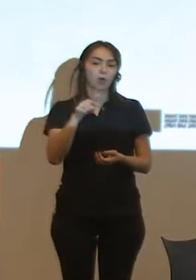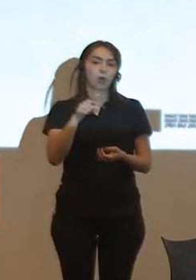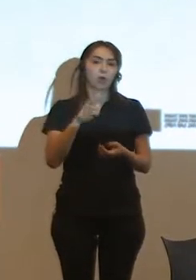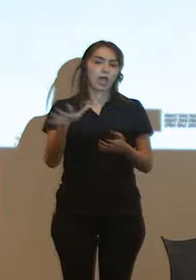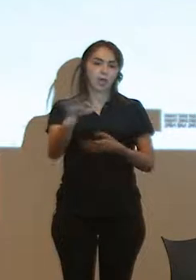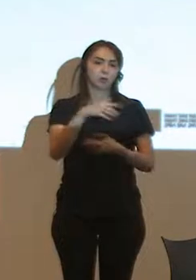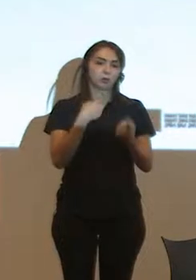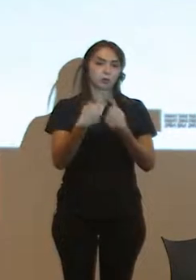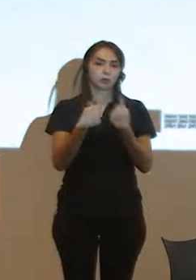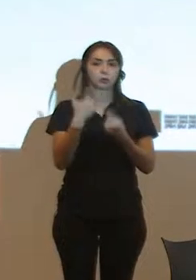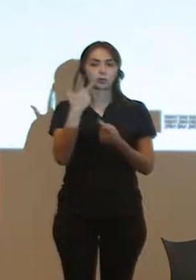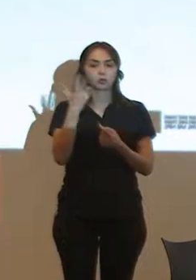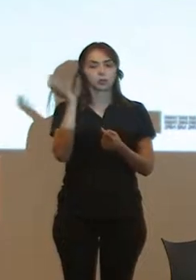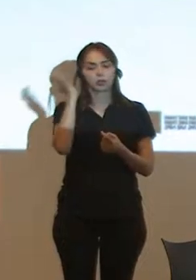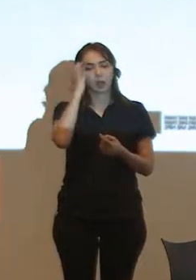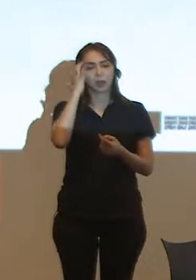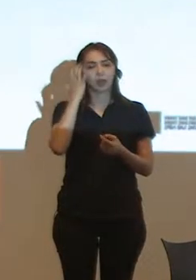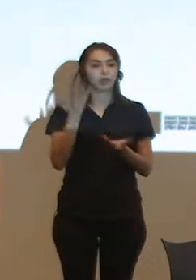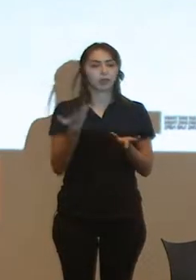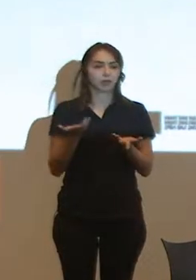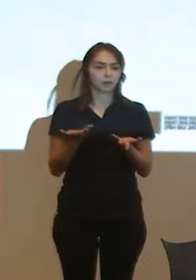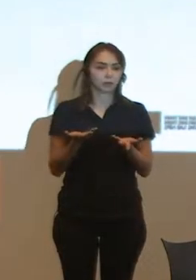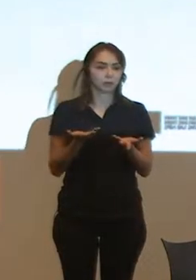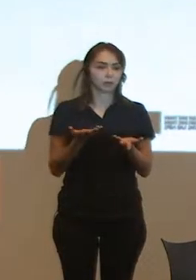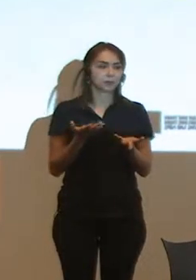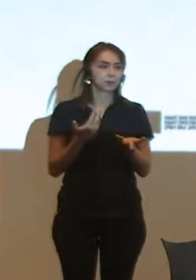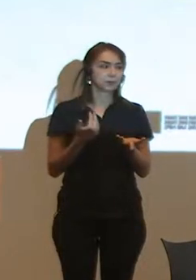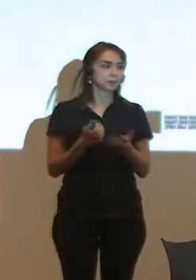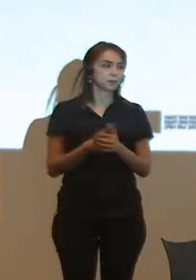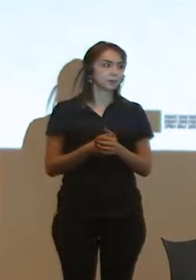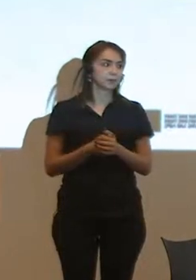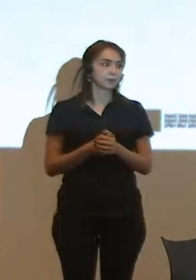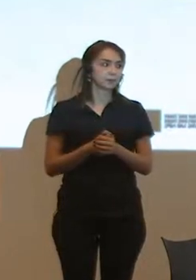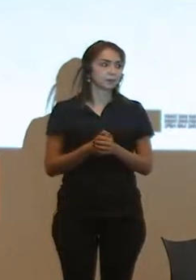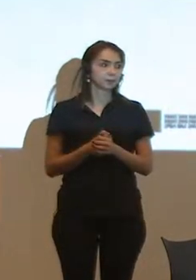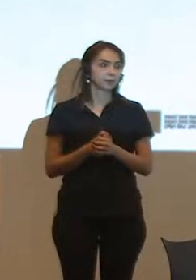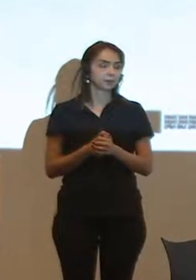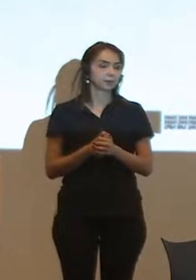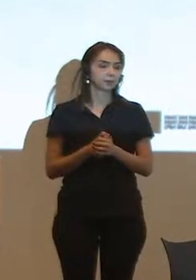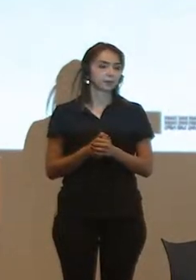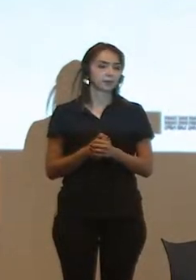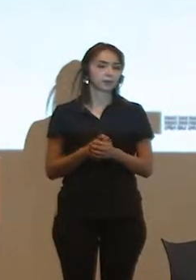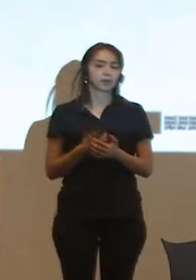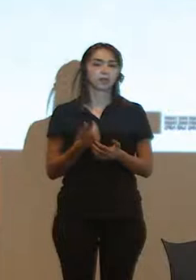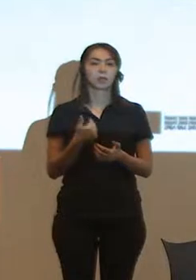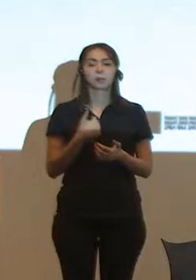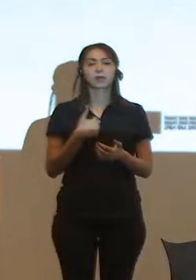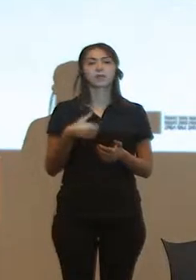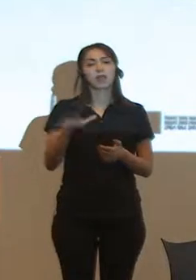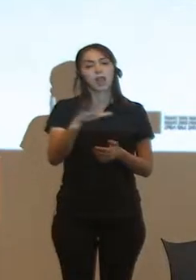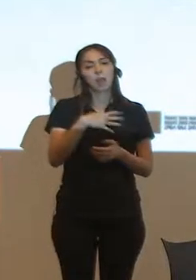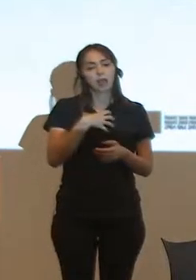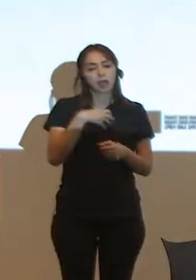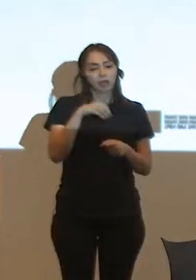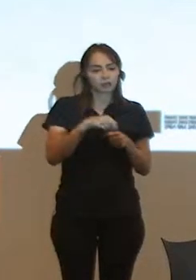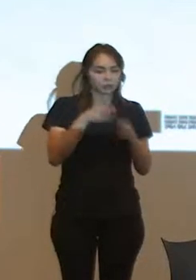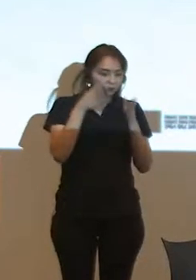working in asylum and i think this is something that uh urgently we have to change